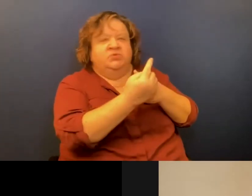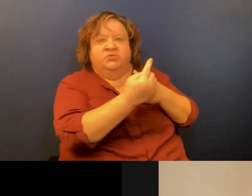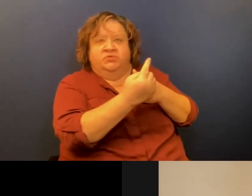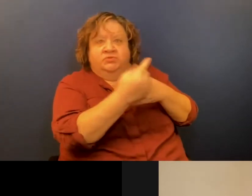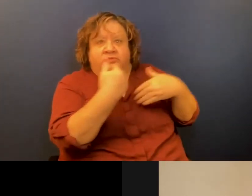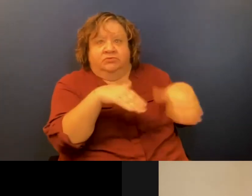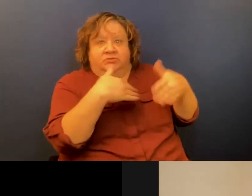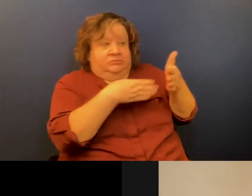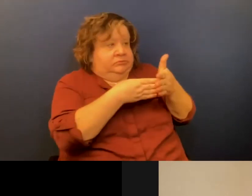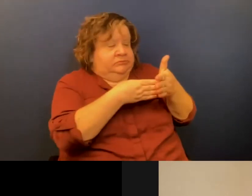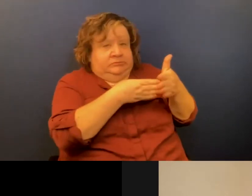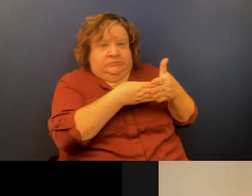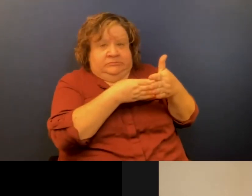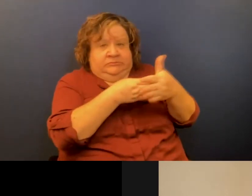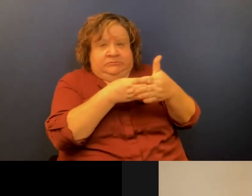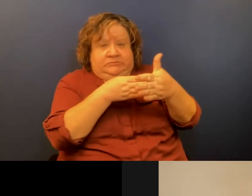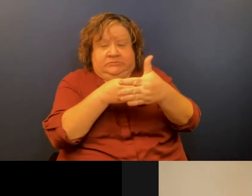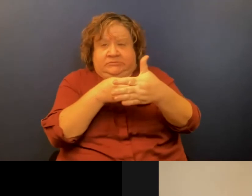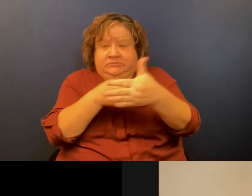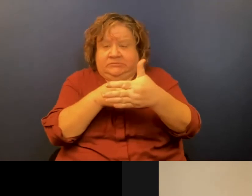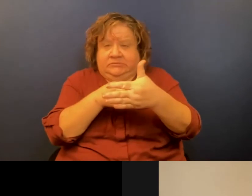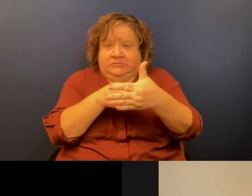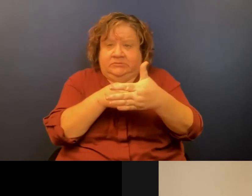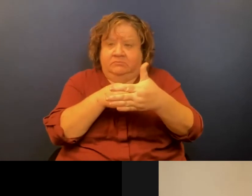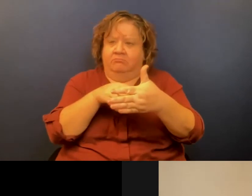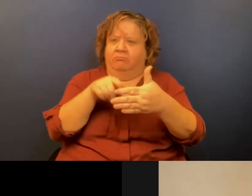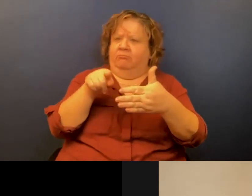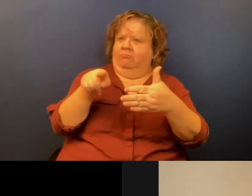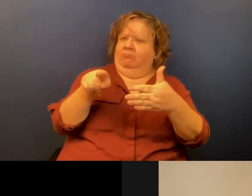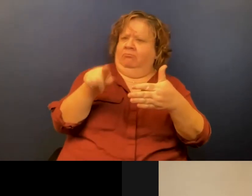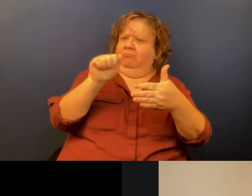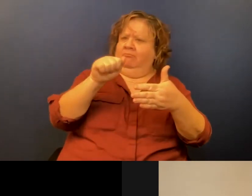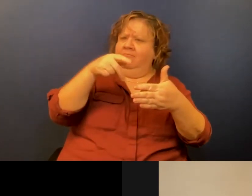Access, I forgot the name, sorry, I apologize, but